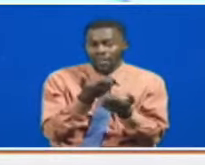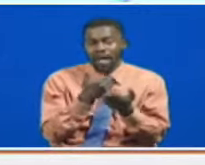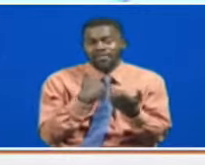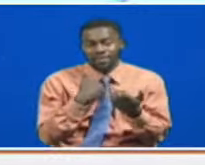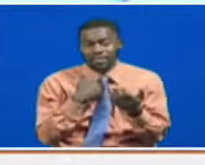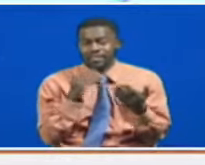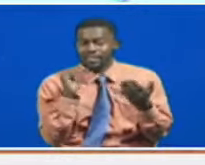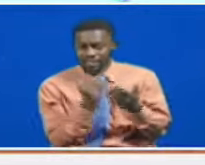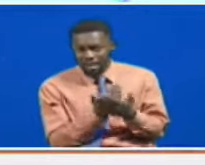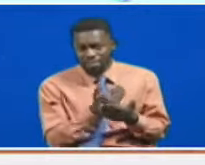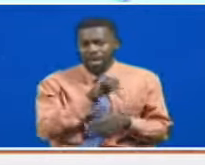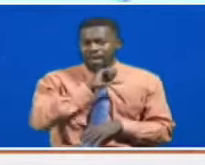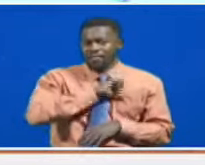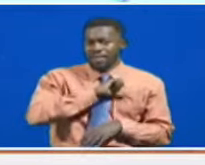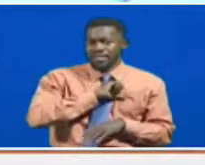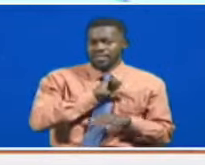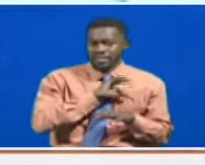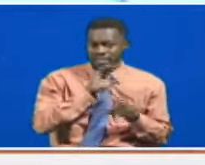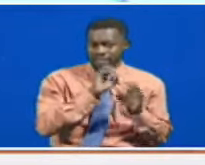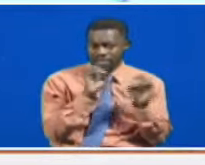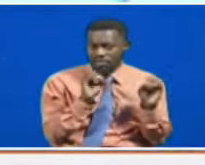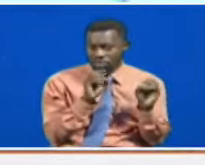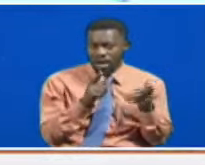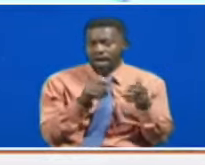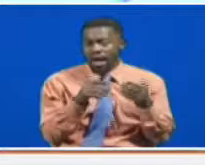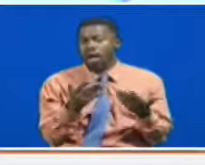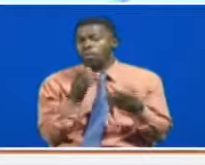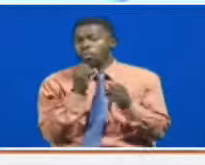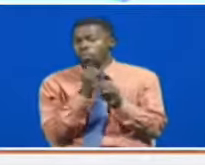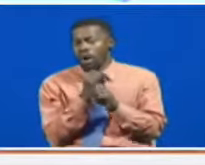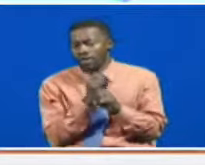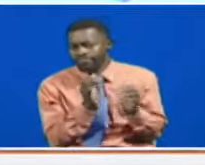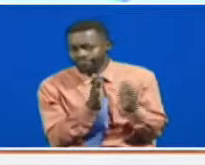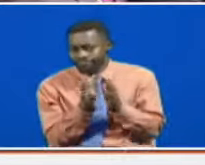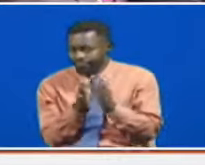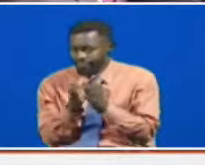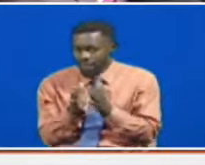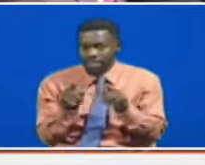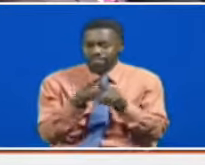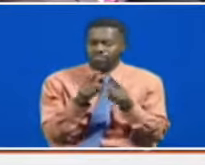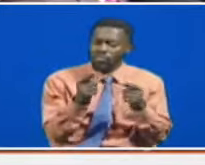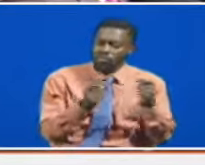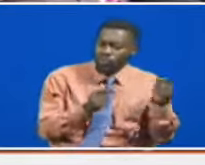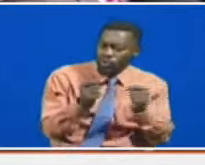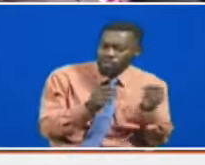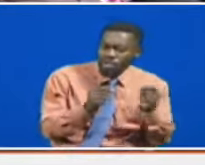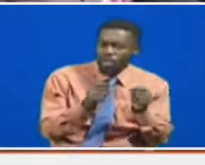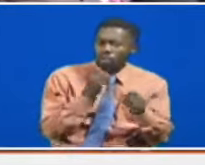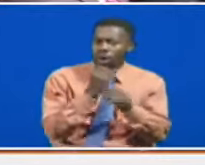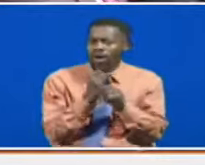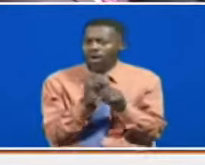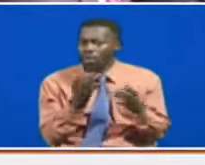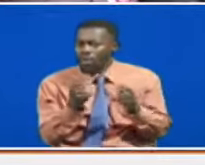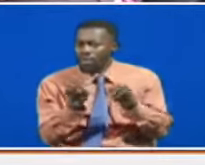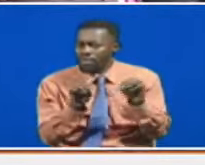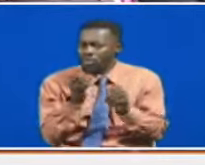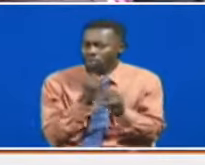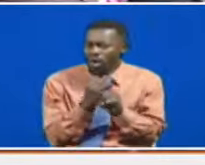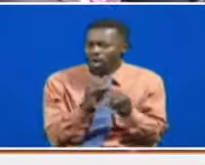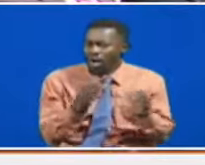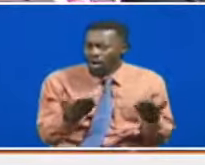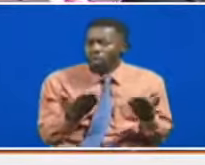limitations on how work is organized and regulated, with workers having limited job